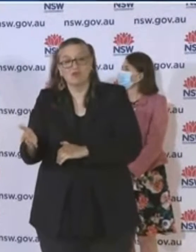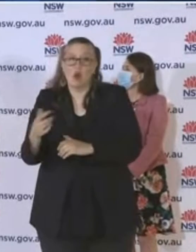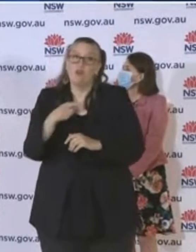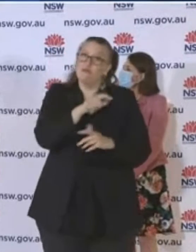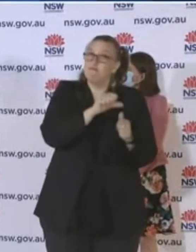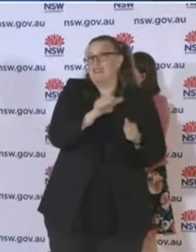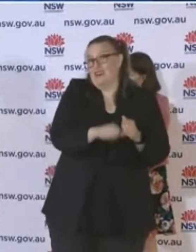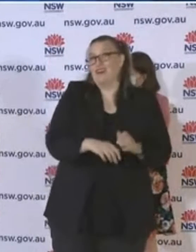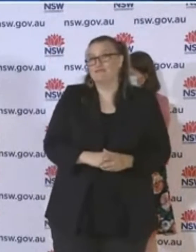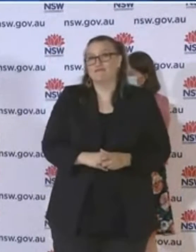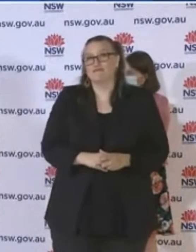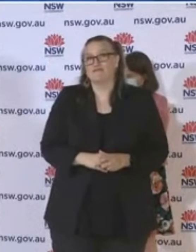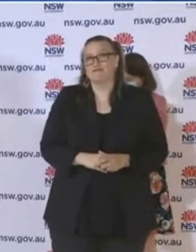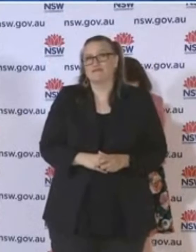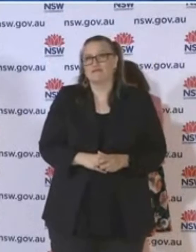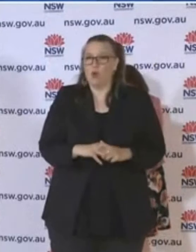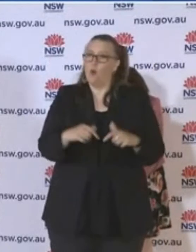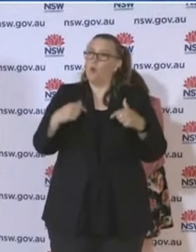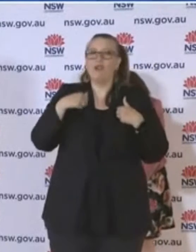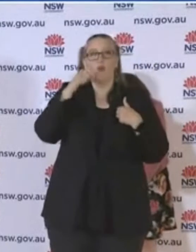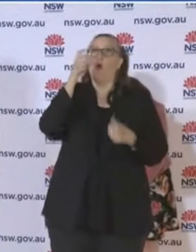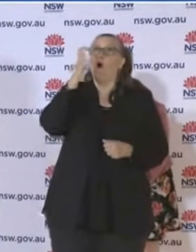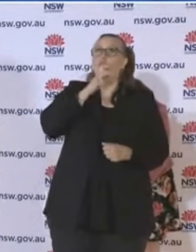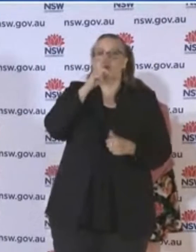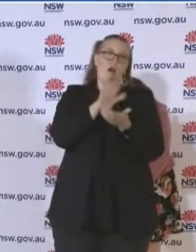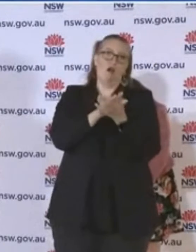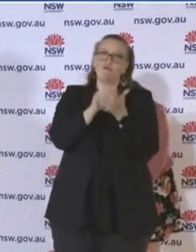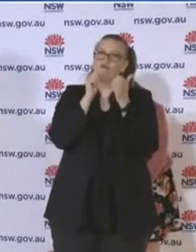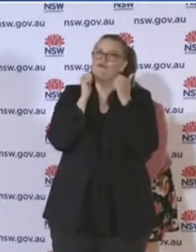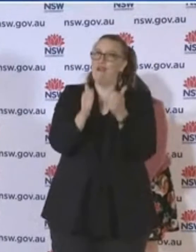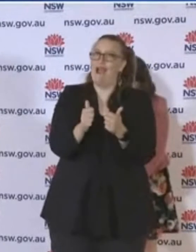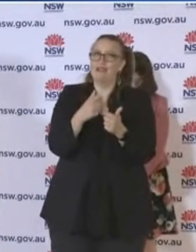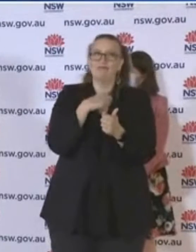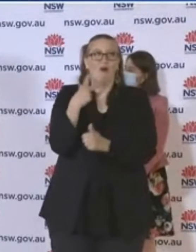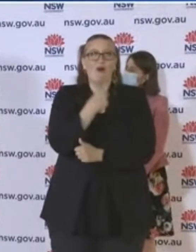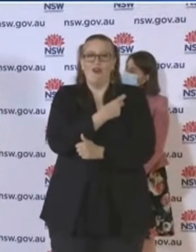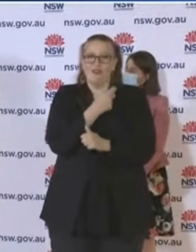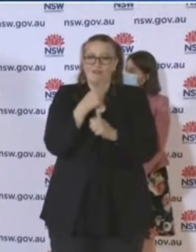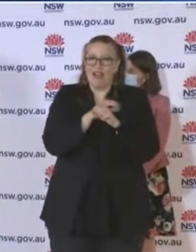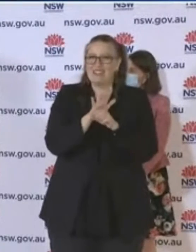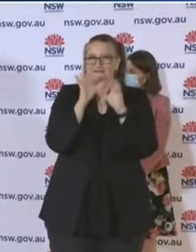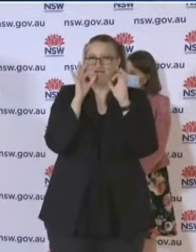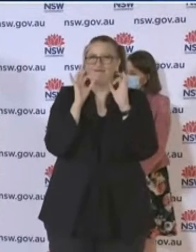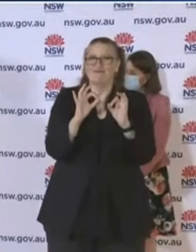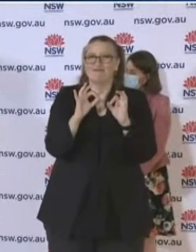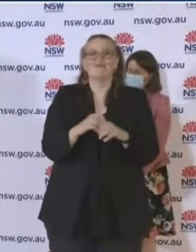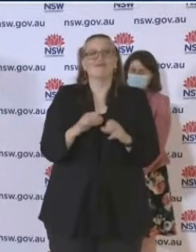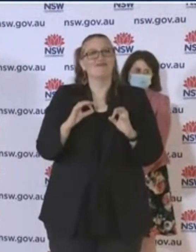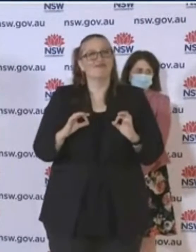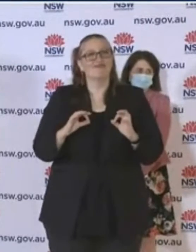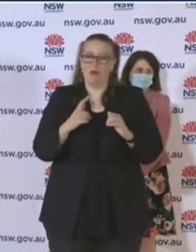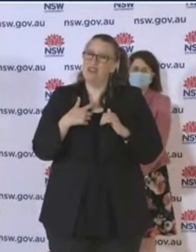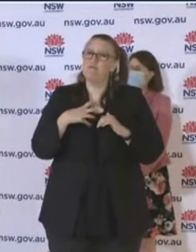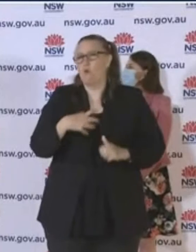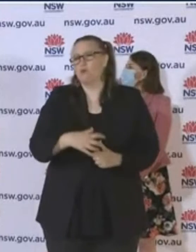improvement while we've got great rates in the older people with vaccination, there's still room for improvement. There, as we've seen today, there are